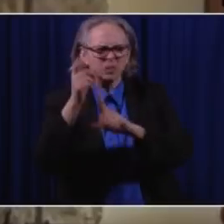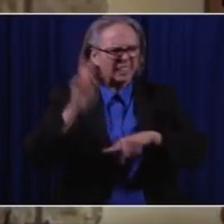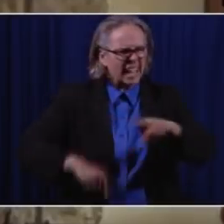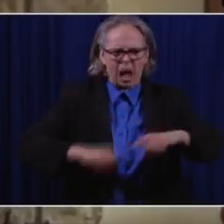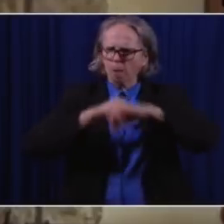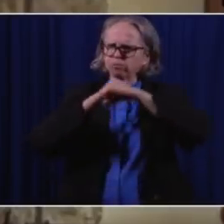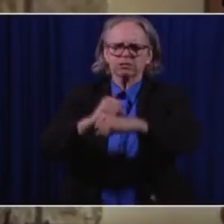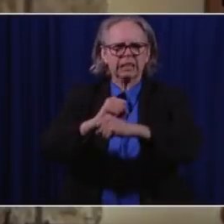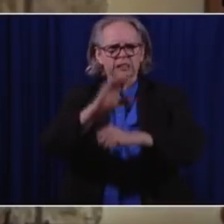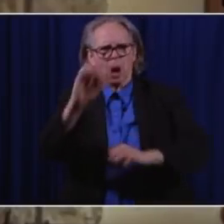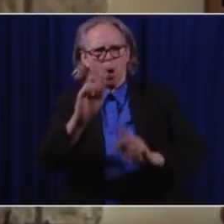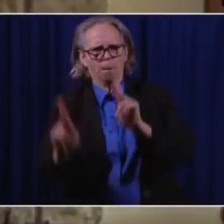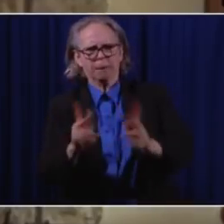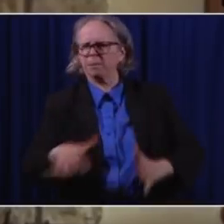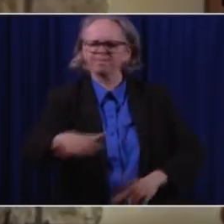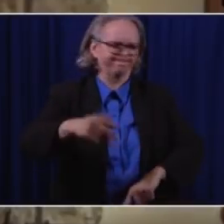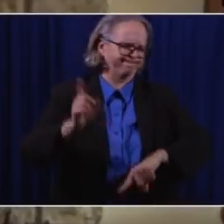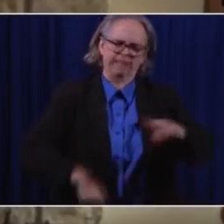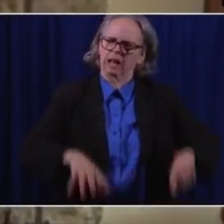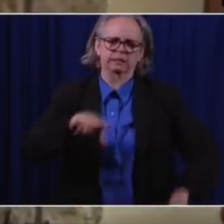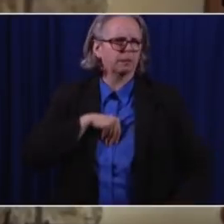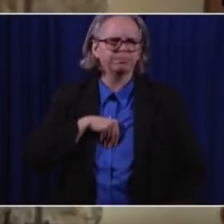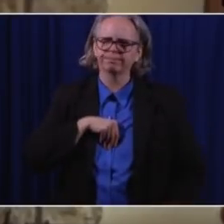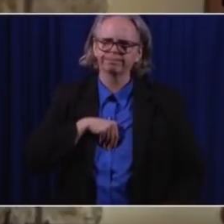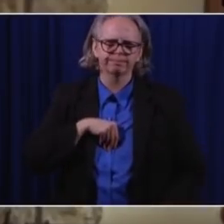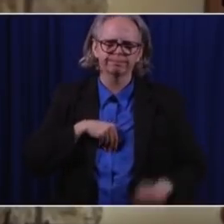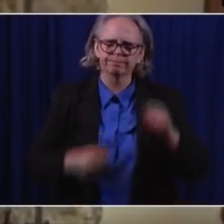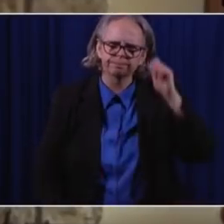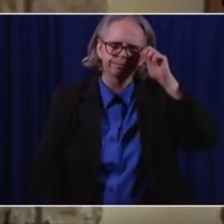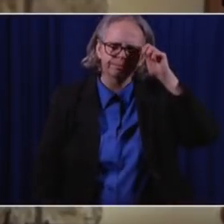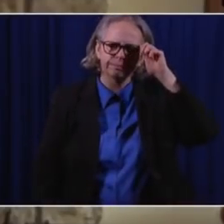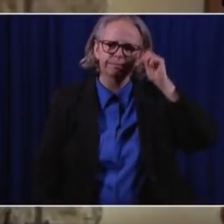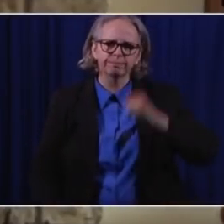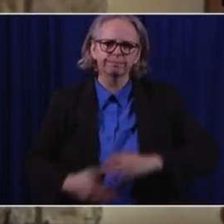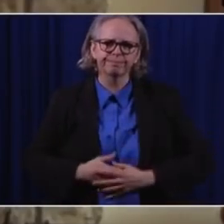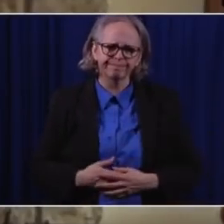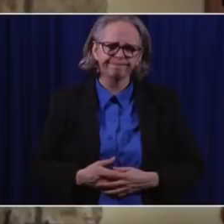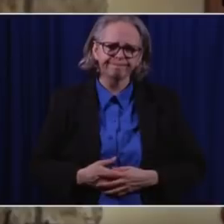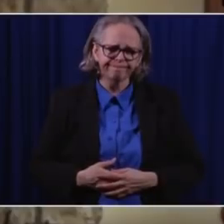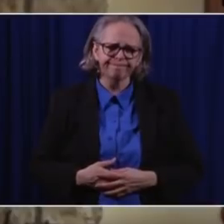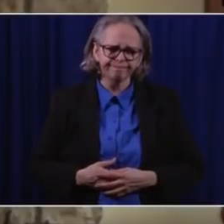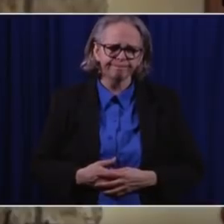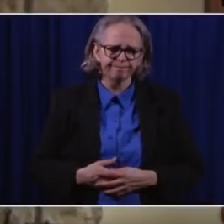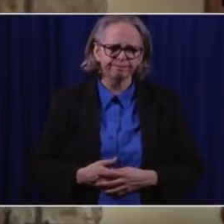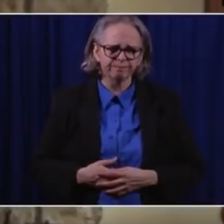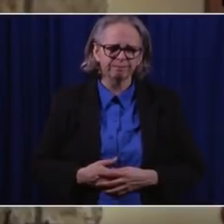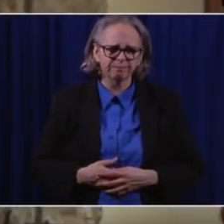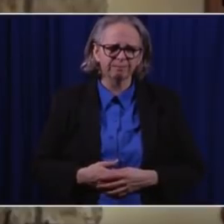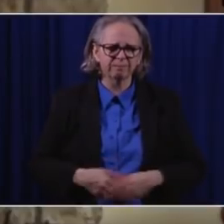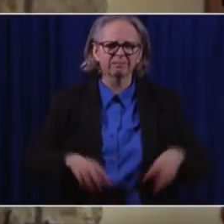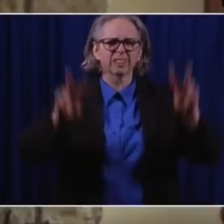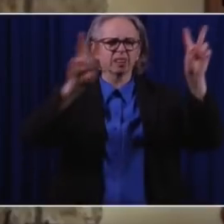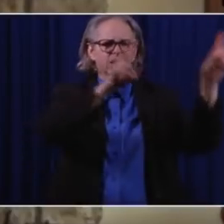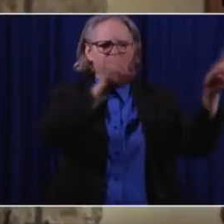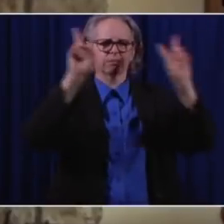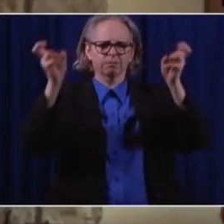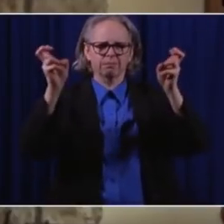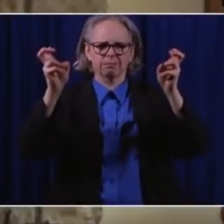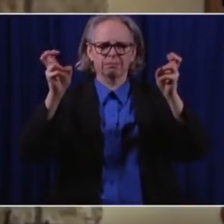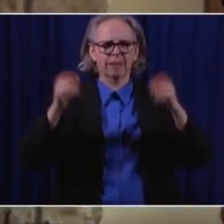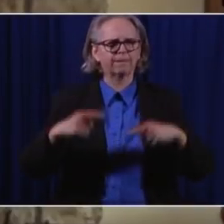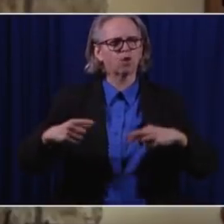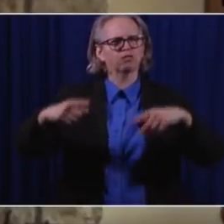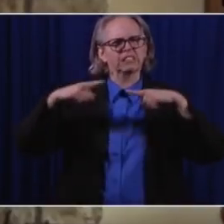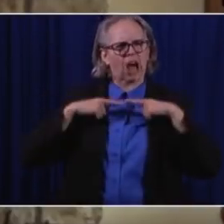I want to read from excerpt from retired Army National Guard Colonel Paul McAllister's testimony. I believe this